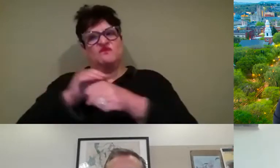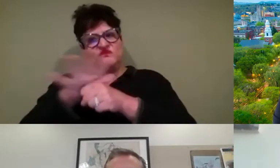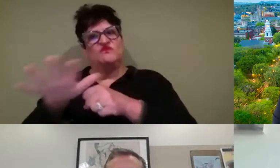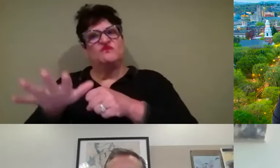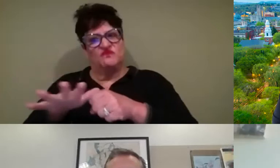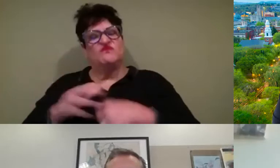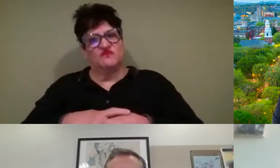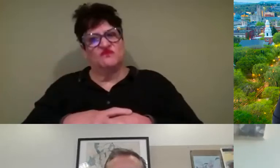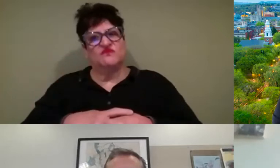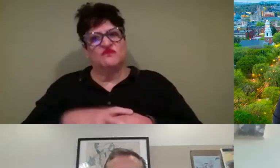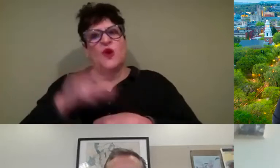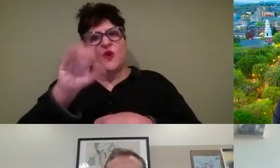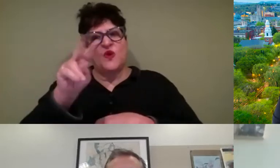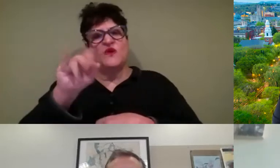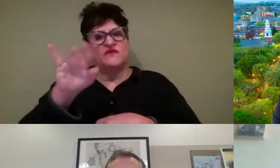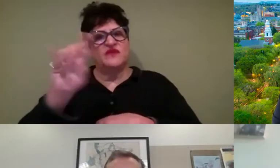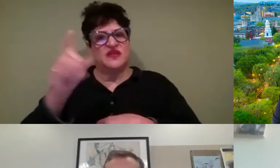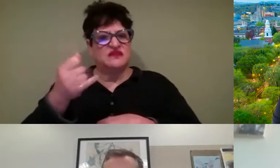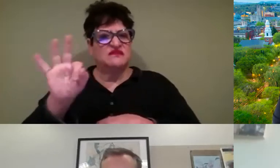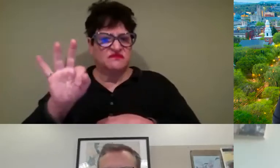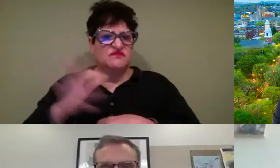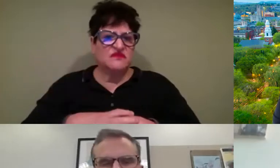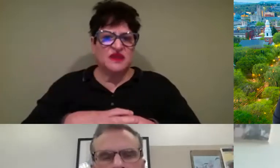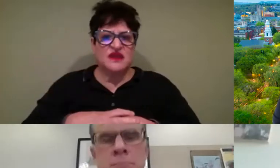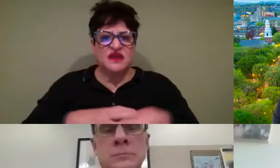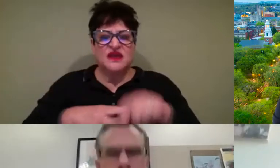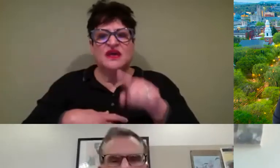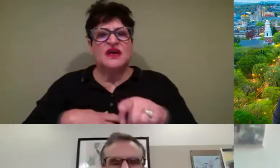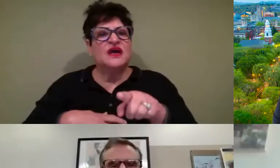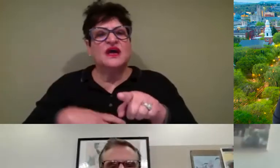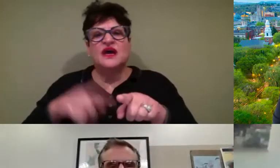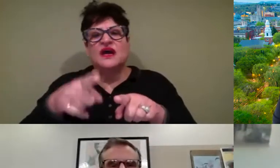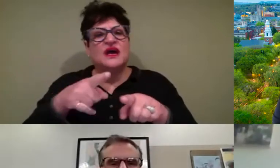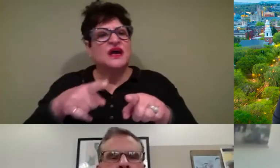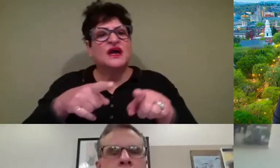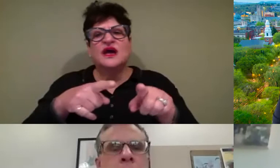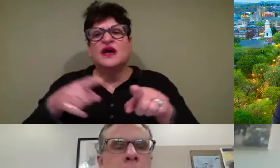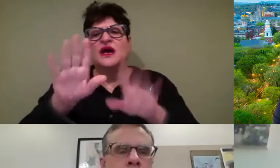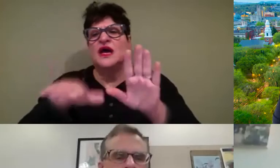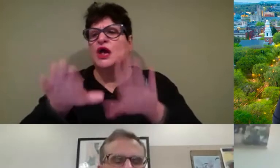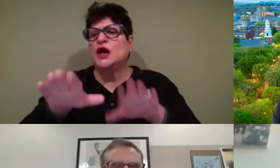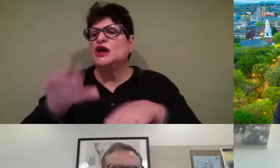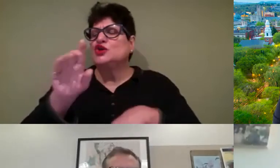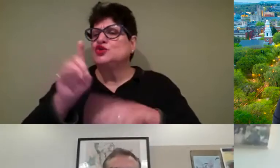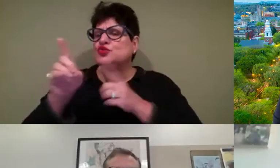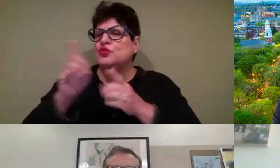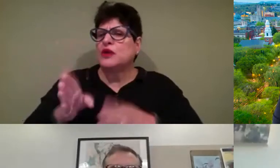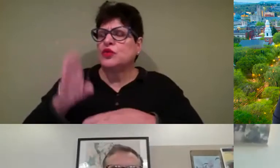Thank you, Director Bond, for that. That's very helpful. Could you also speak? Correct me if I'm wrong, Director Bond, but there's no